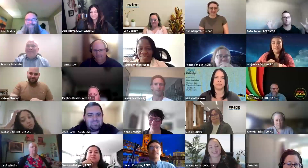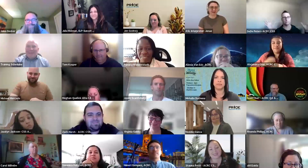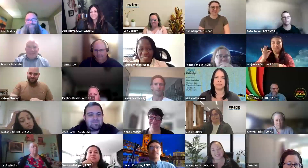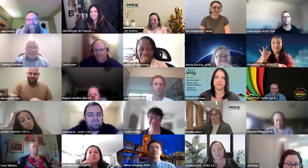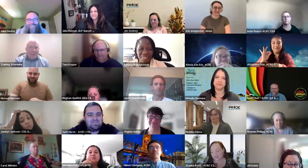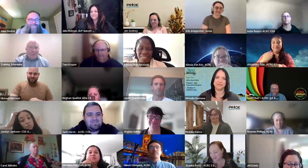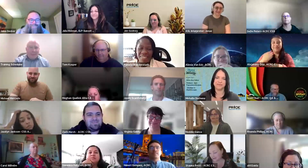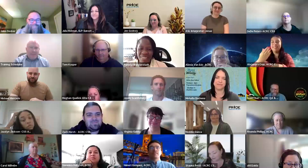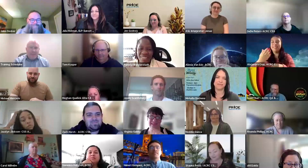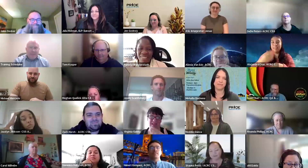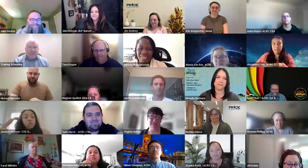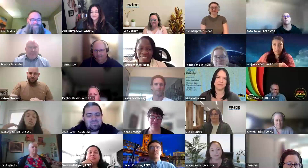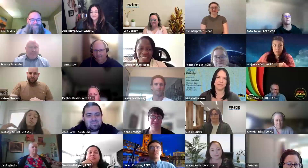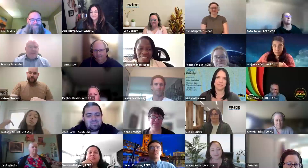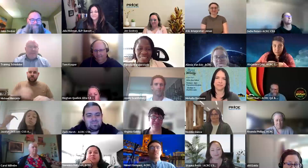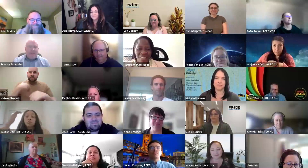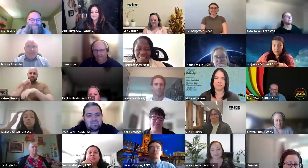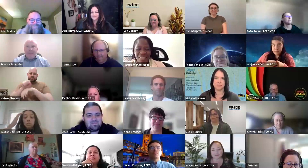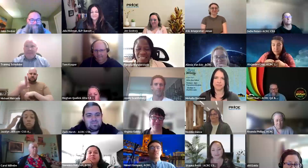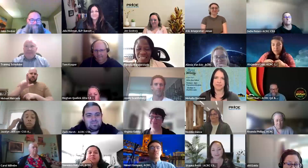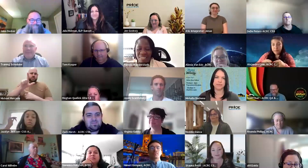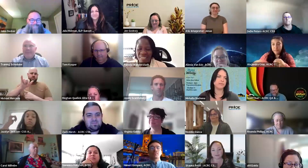Awesome. Good job, everyone.